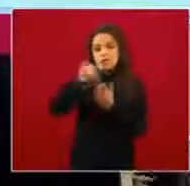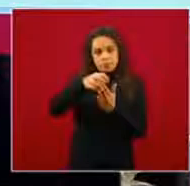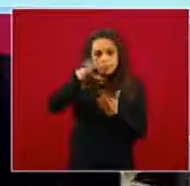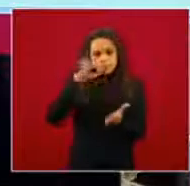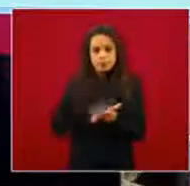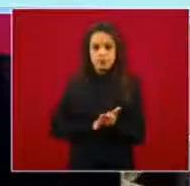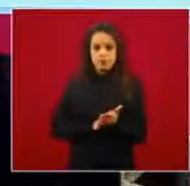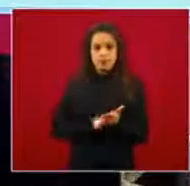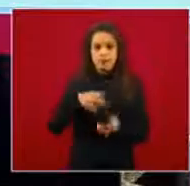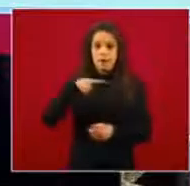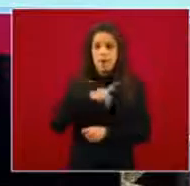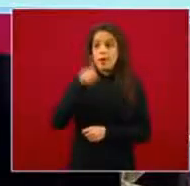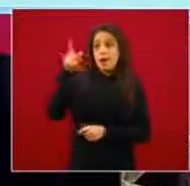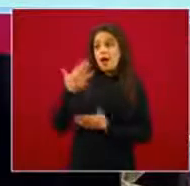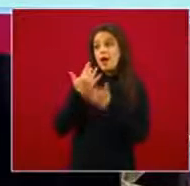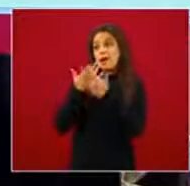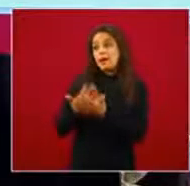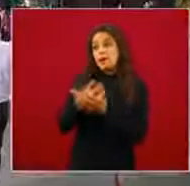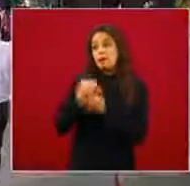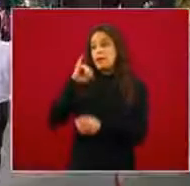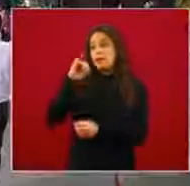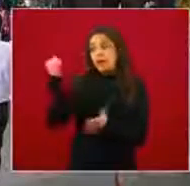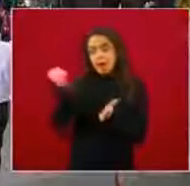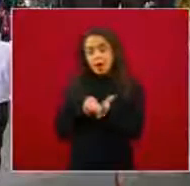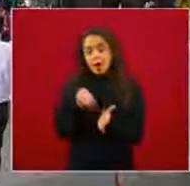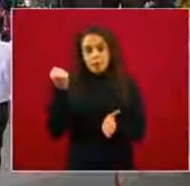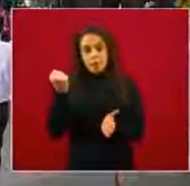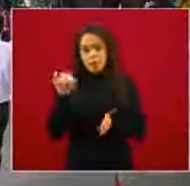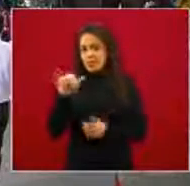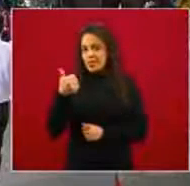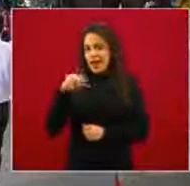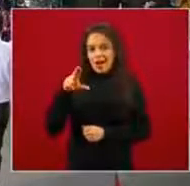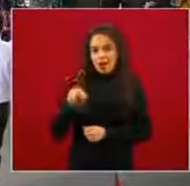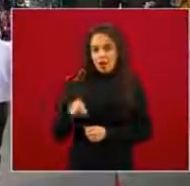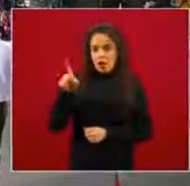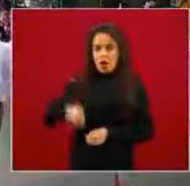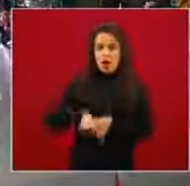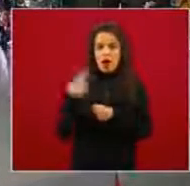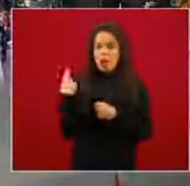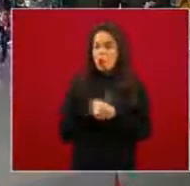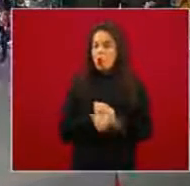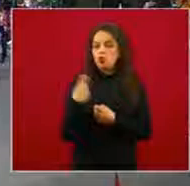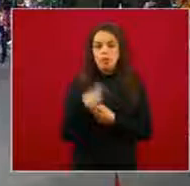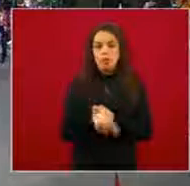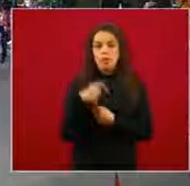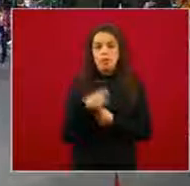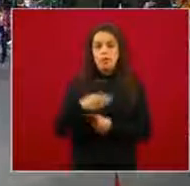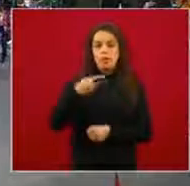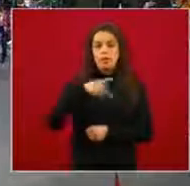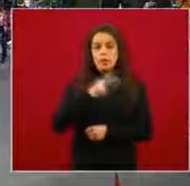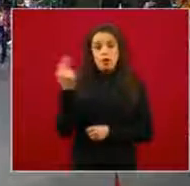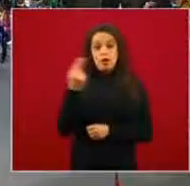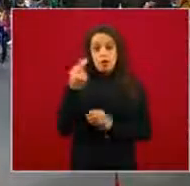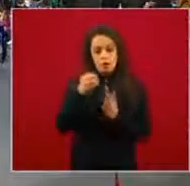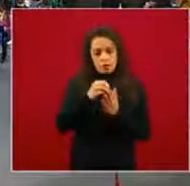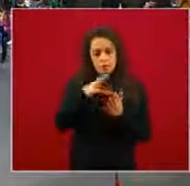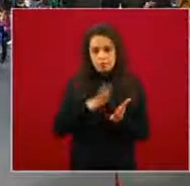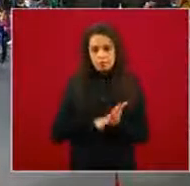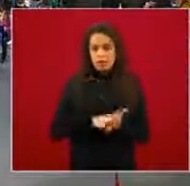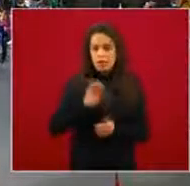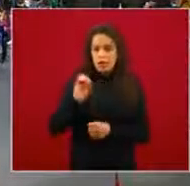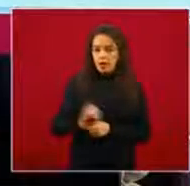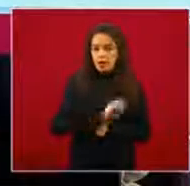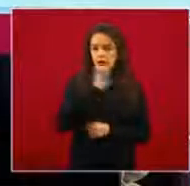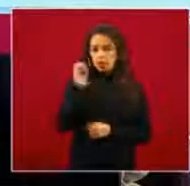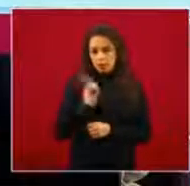register, with one difference: they won't have to wait for a validation. This will be self-validation. The